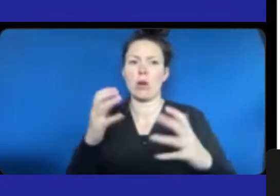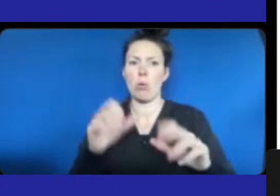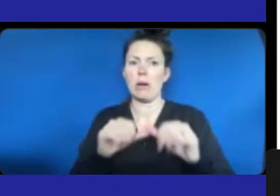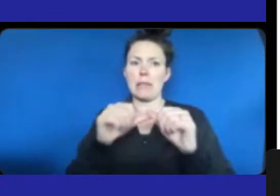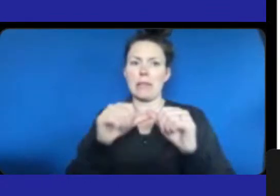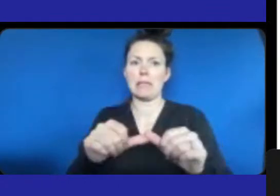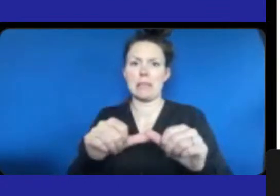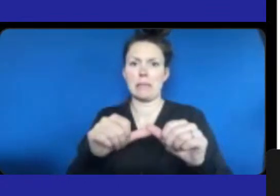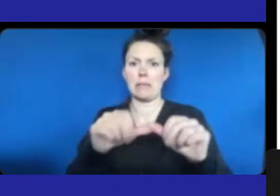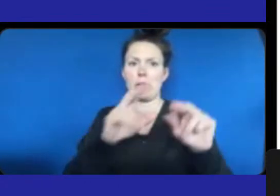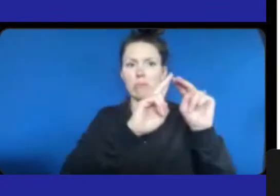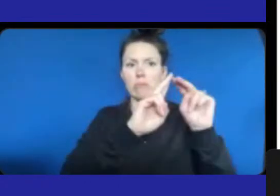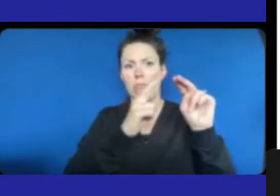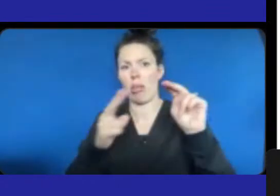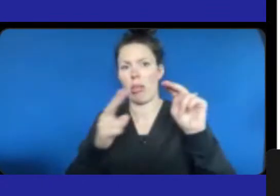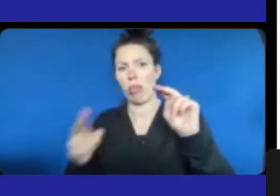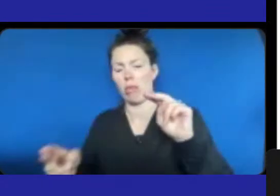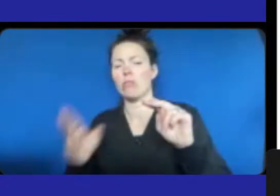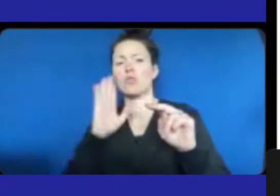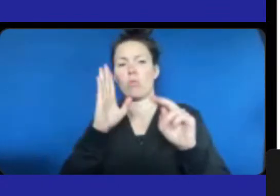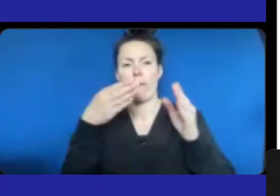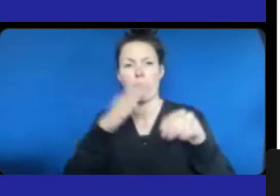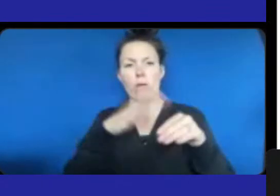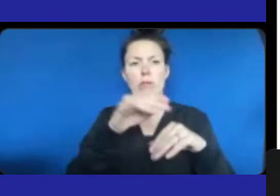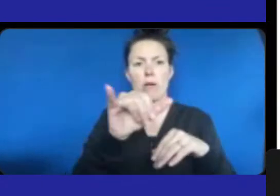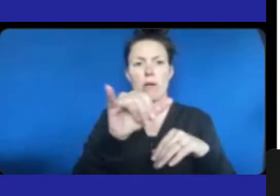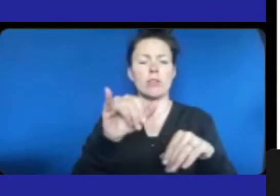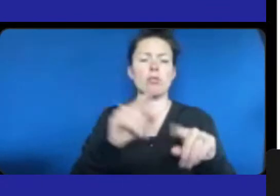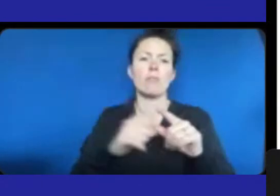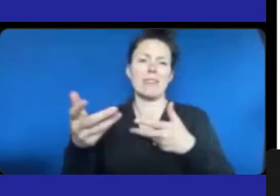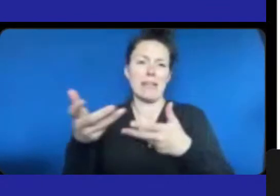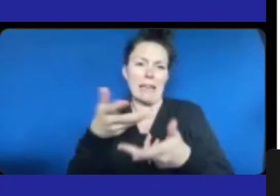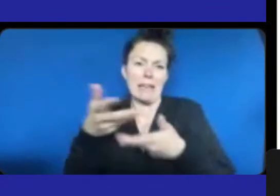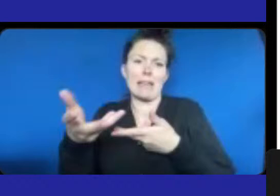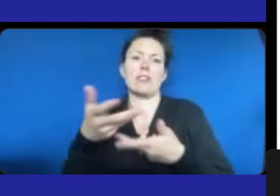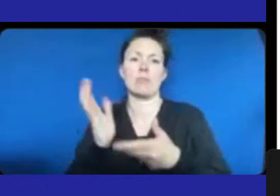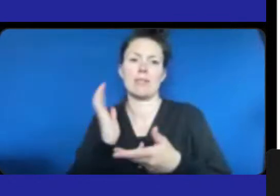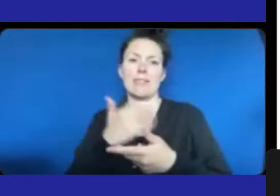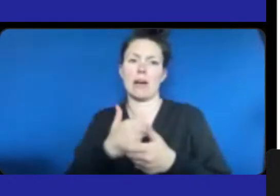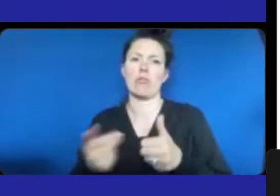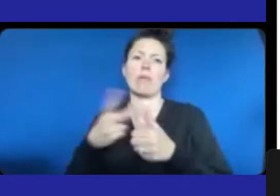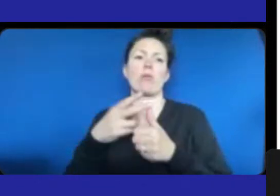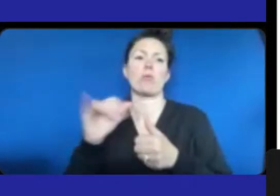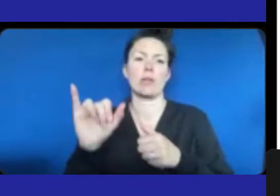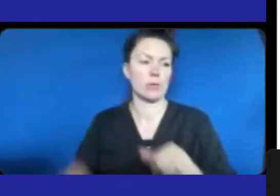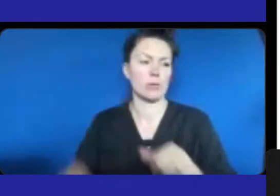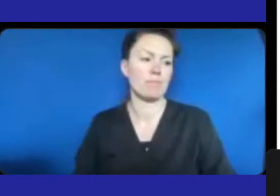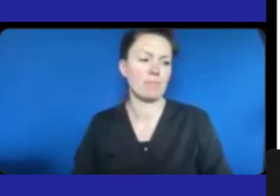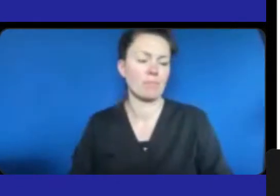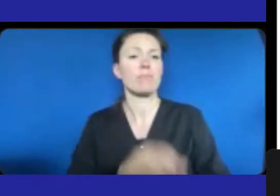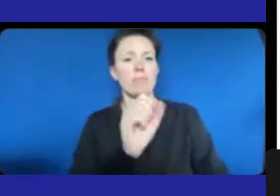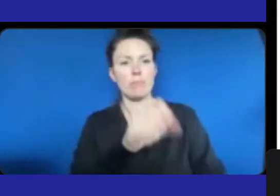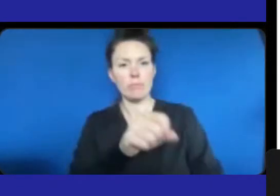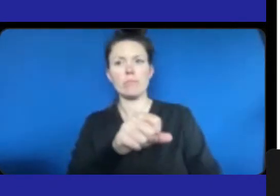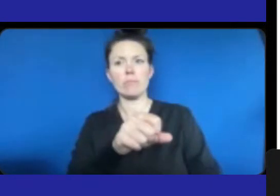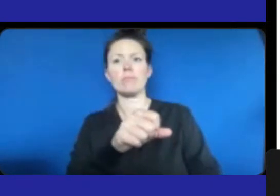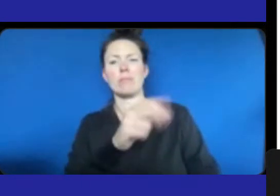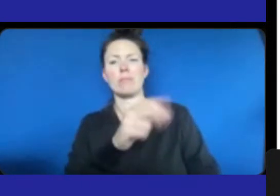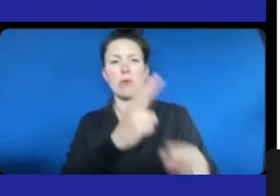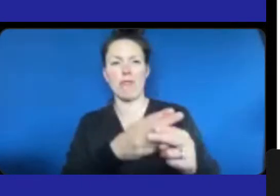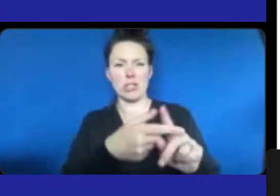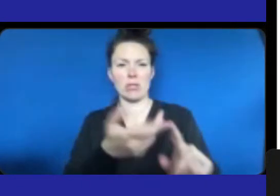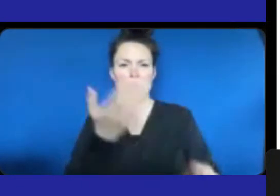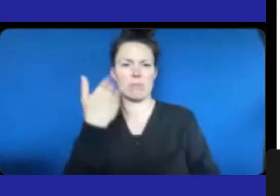down, so we will keep a focus on that, but engagement is definitely a priority as well. Right, because I think some of, and we talked about